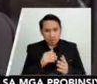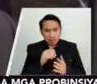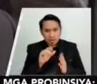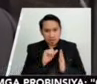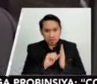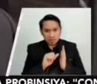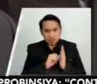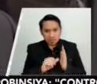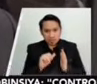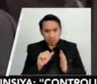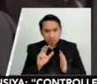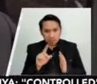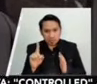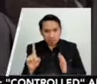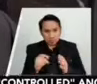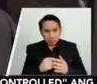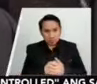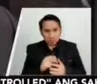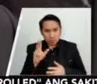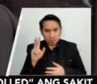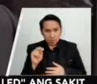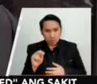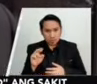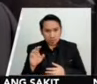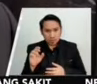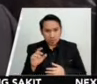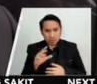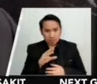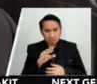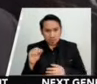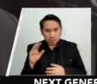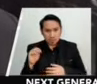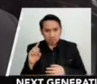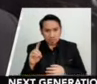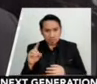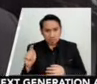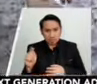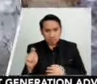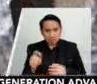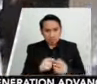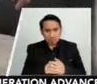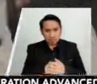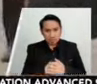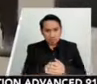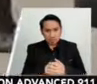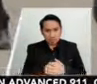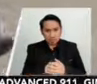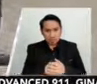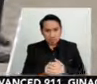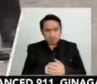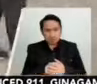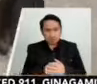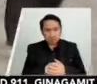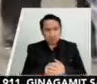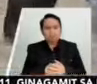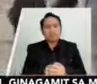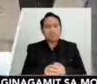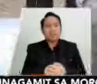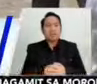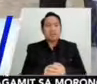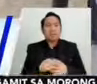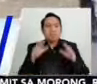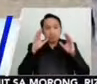Charter, at saka doon sa MDP, hindi siya magpo-fall sa definition ng pangalaman. Hindi rin inaprobahan ng Pangulo ang rekomendasyon ng